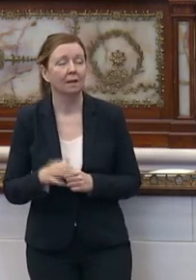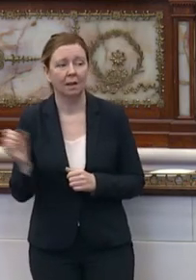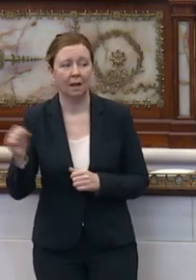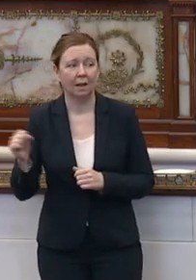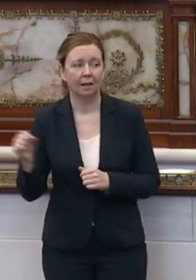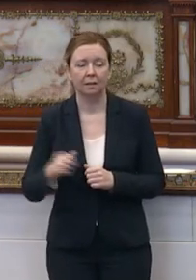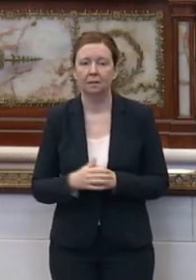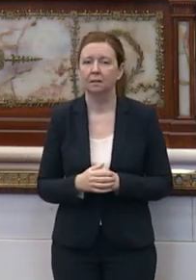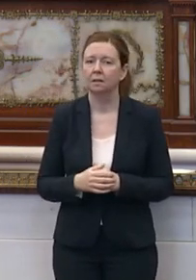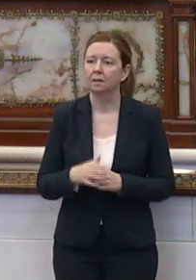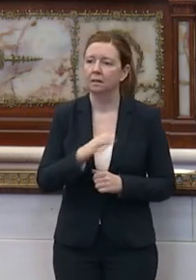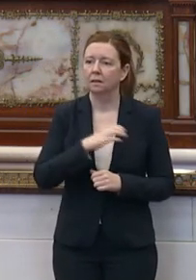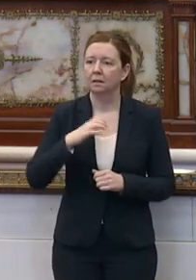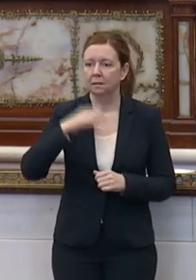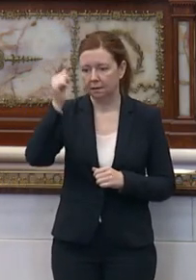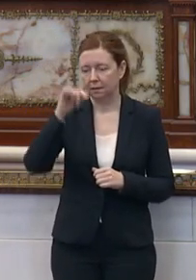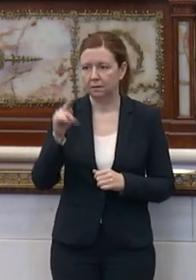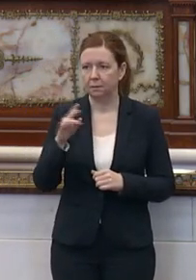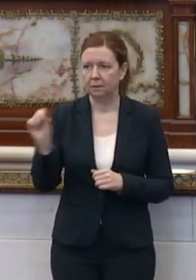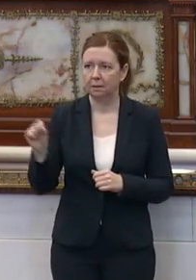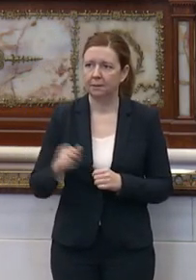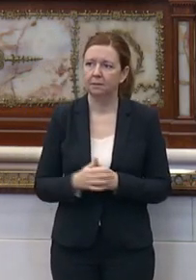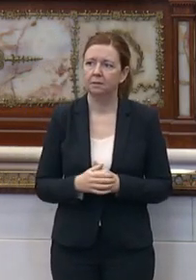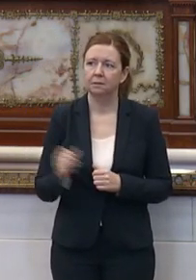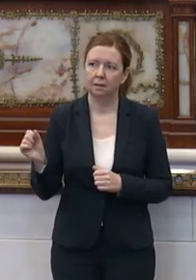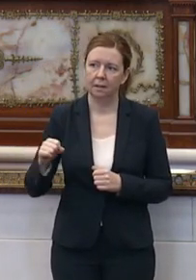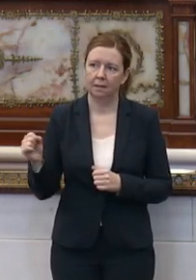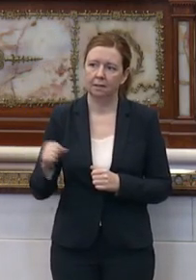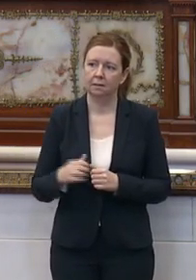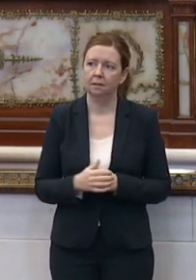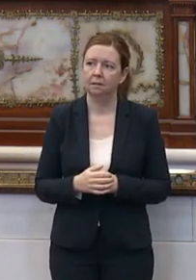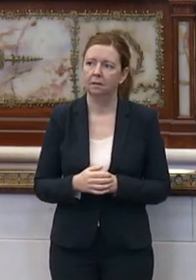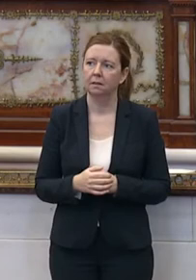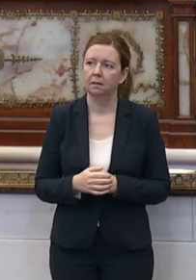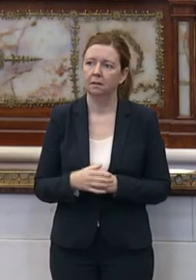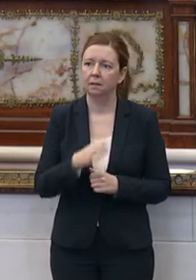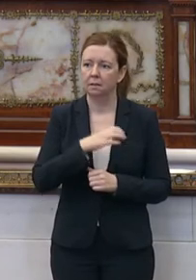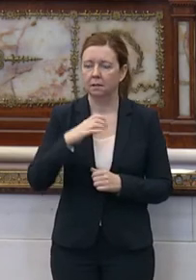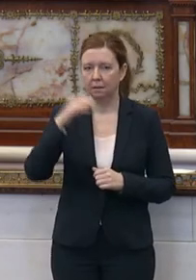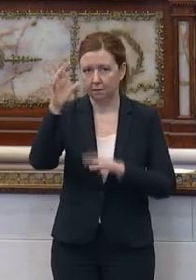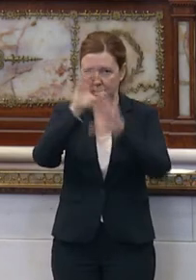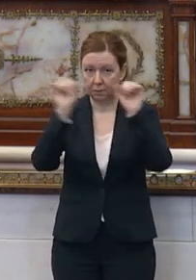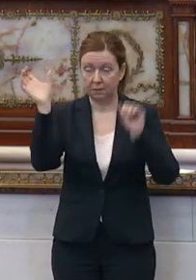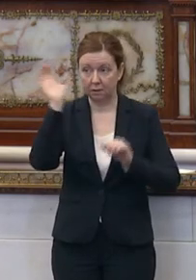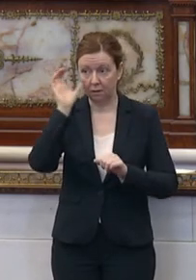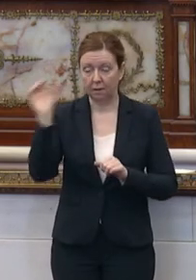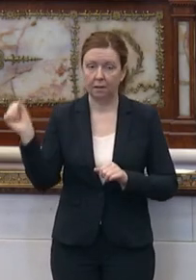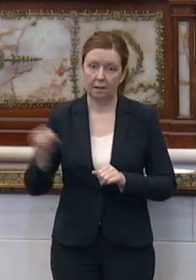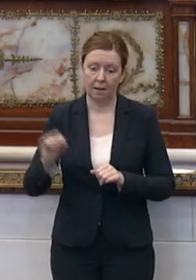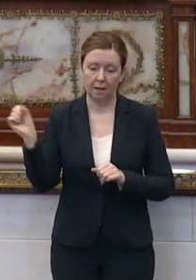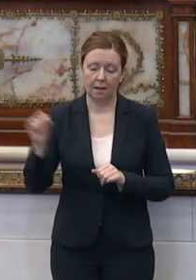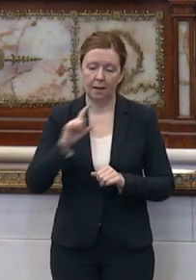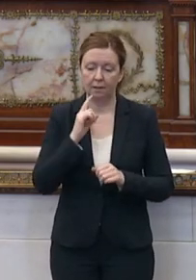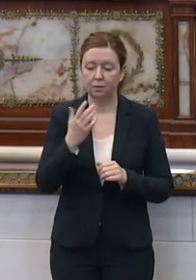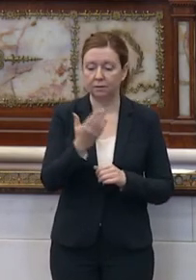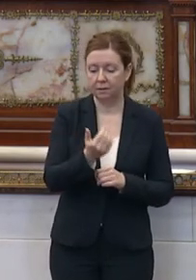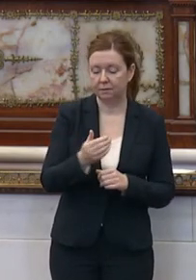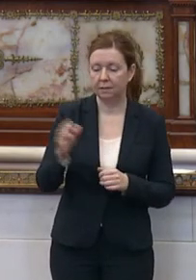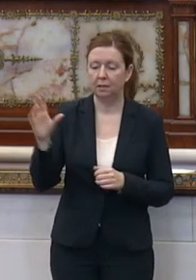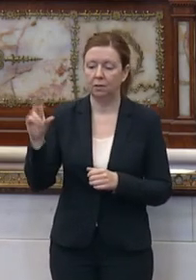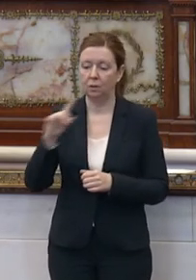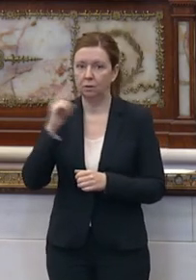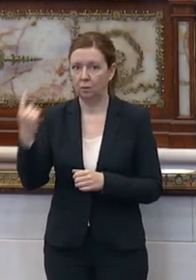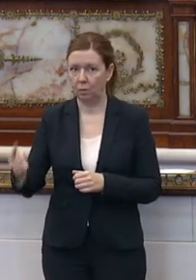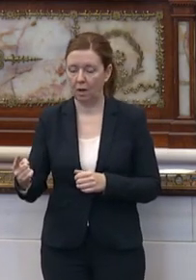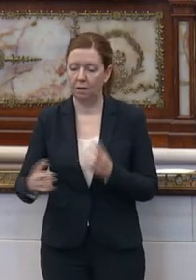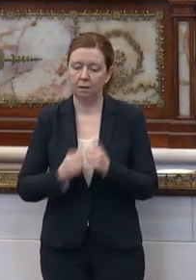Aye. Councilman Thomas? Aye. Council President Clark? Aye. The ayes are 15, the nays are